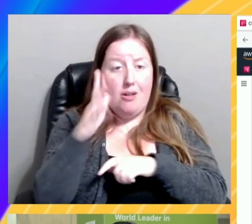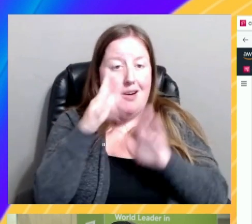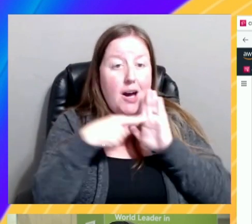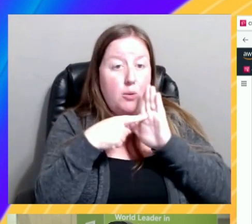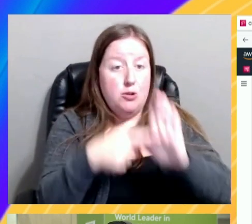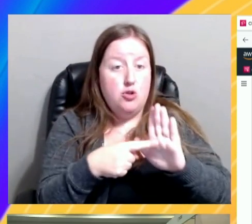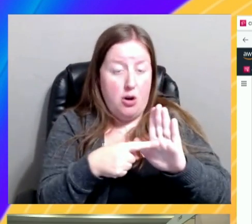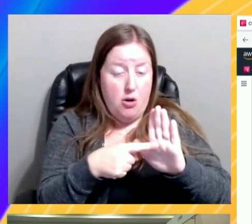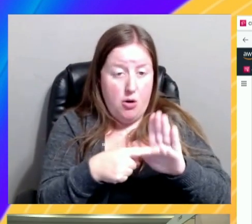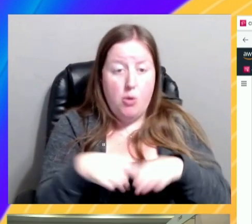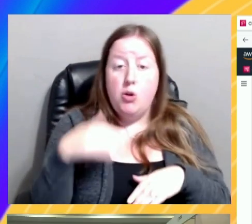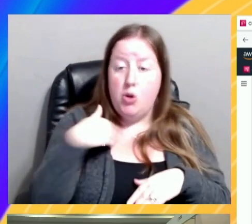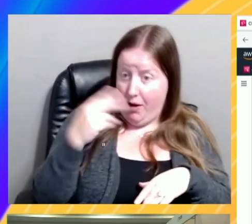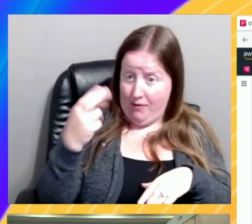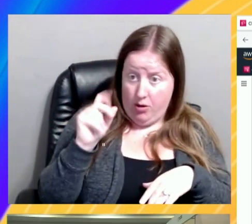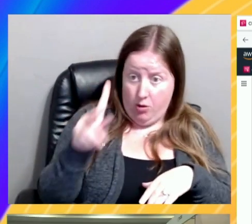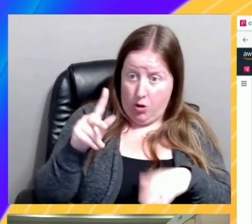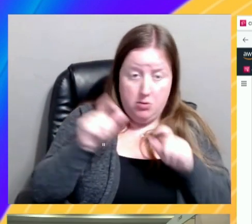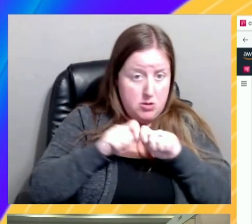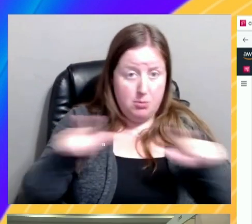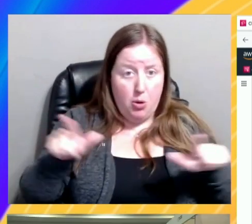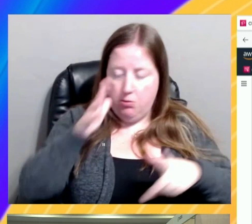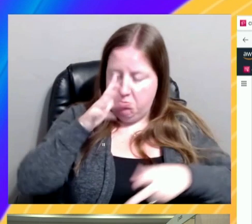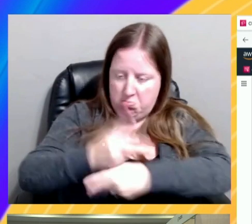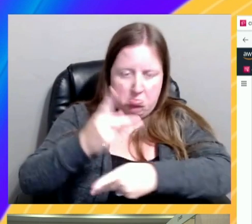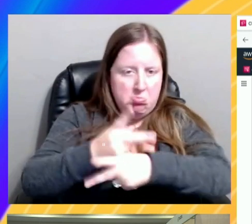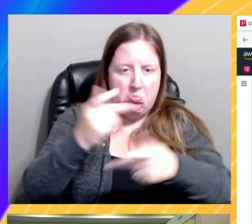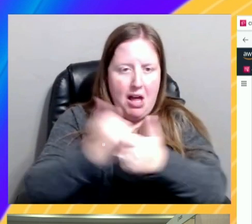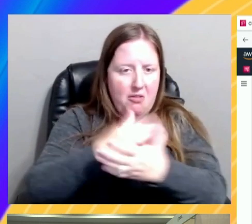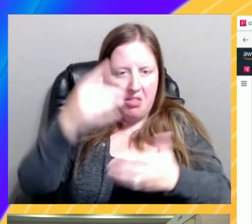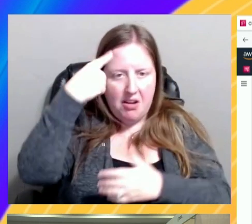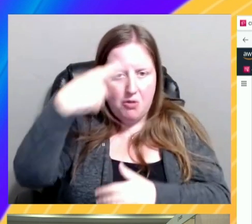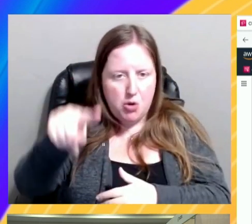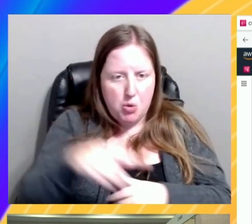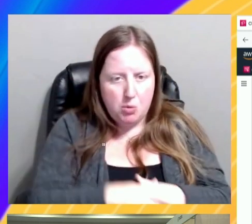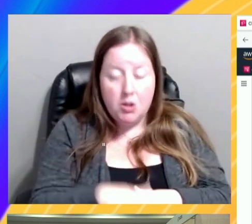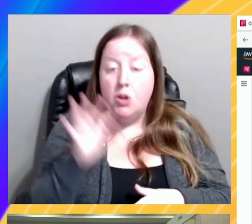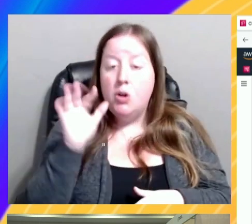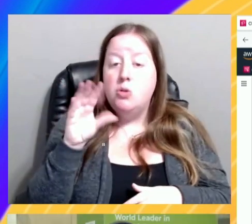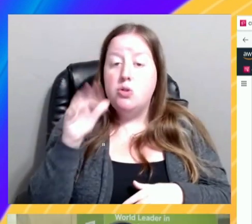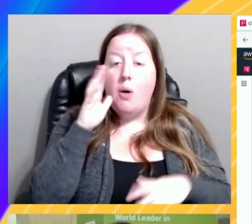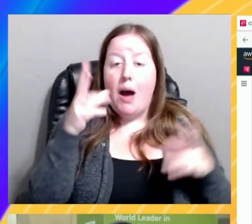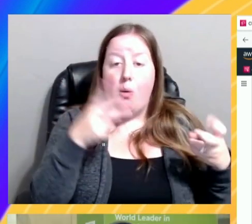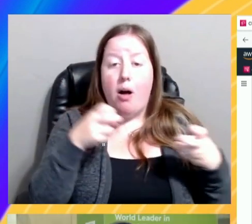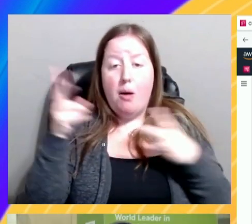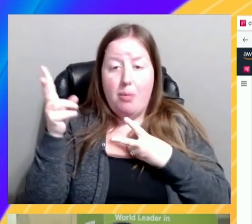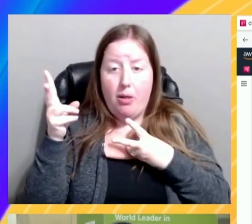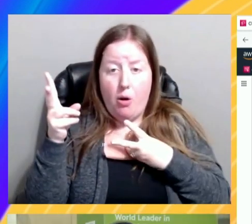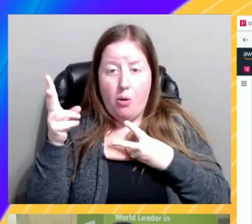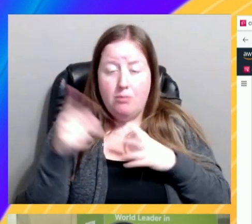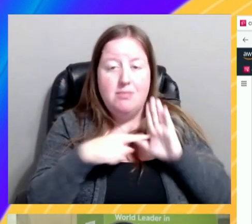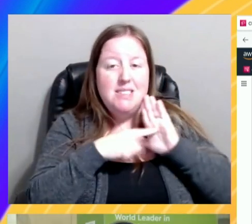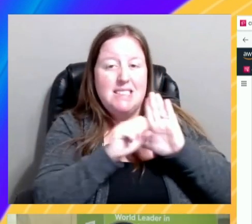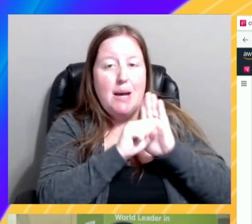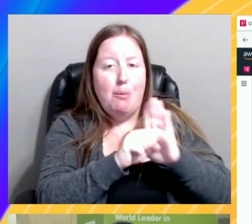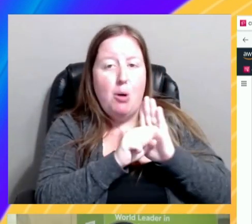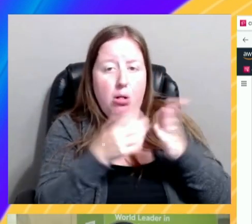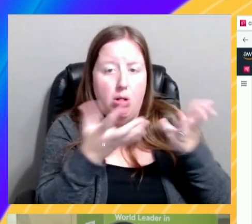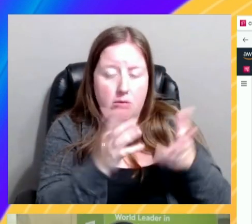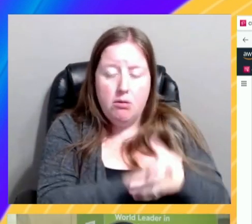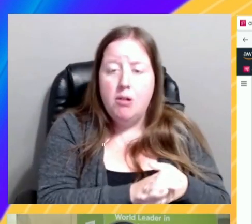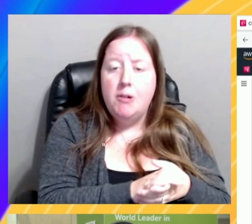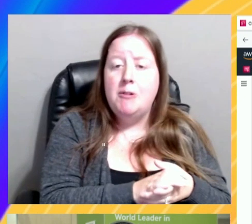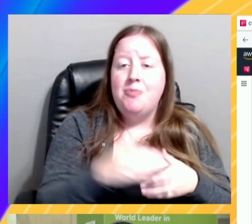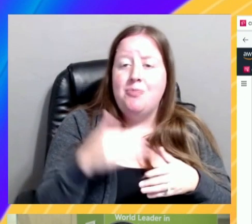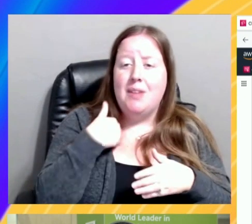hook and you deploy it, it's going to take care of it for you. Awesome. So let me show you. I'm going to go ahead and upload a template that has the